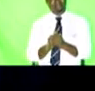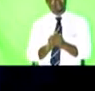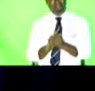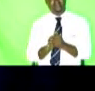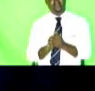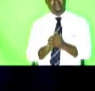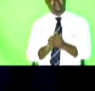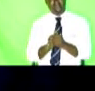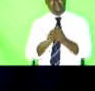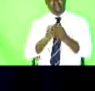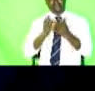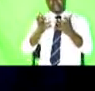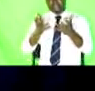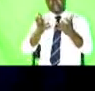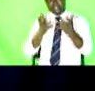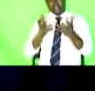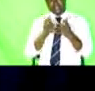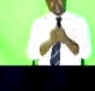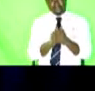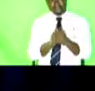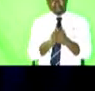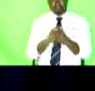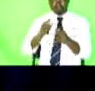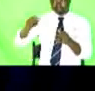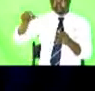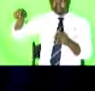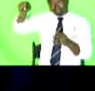I want any of us